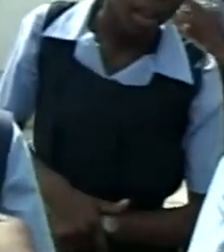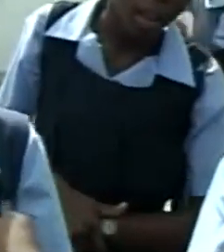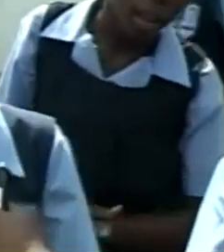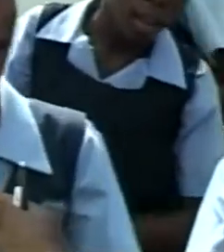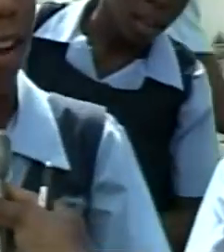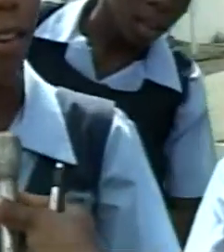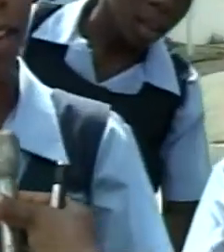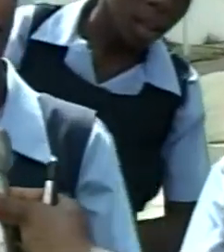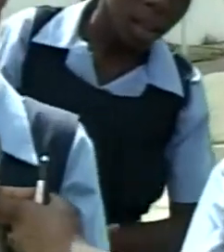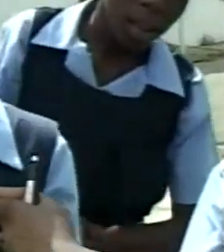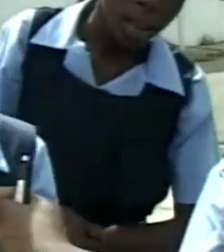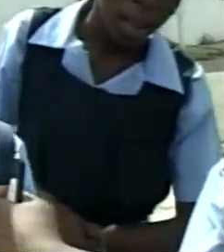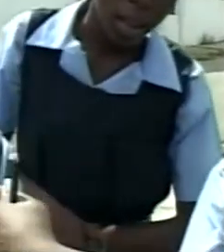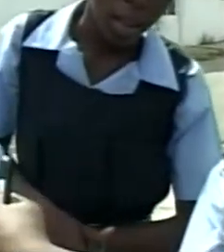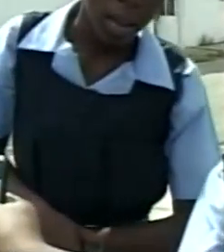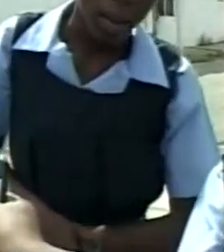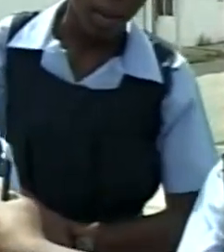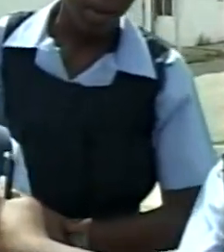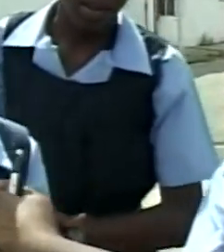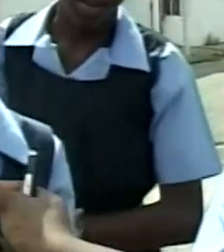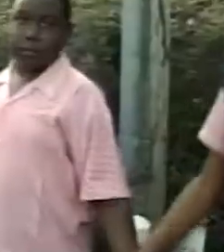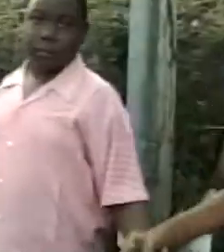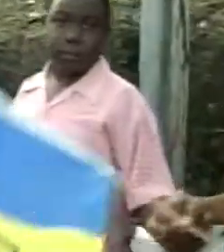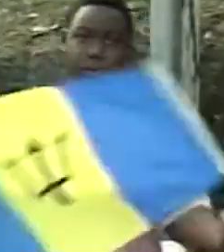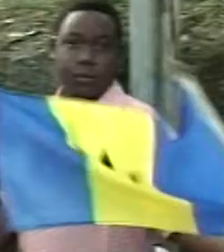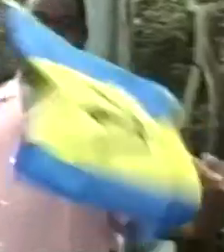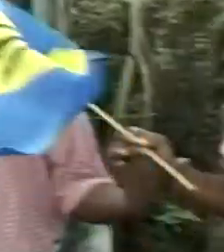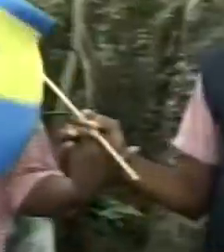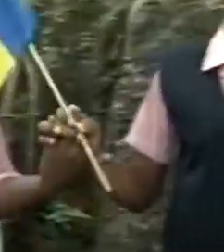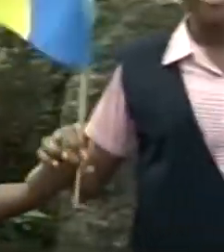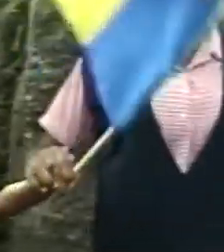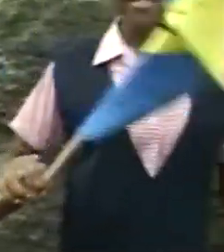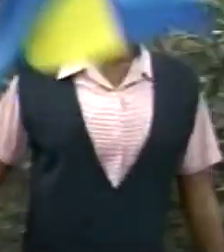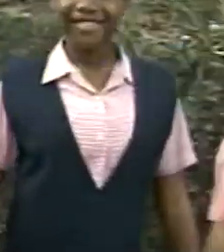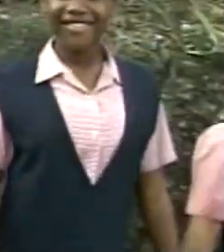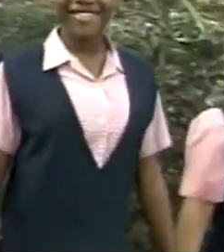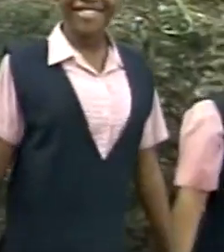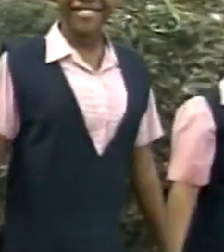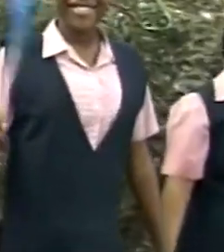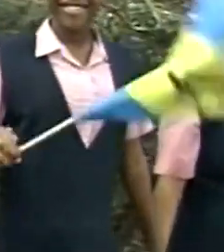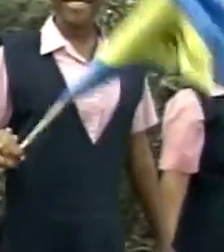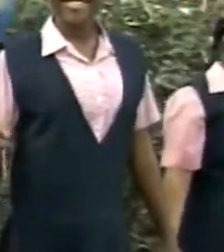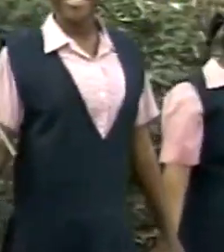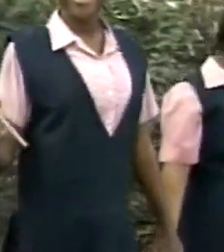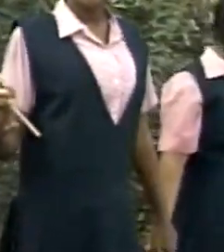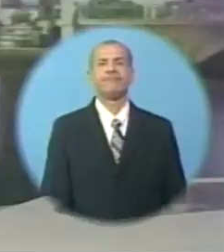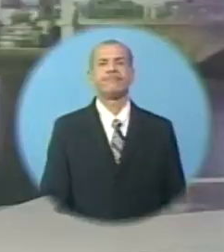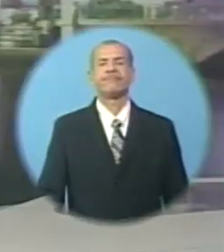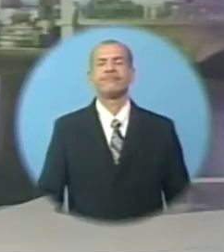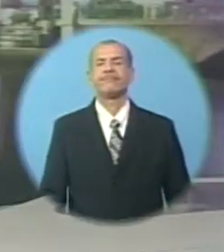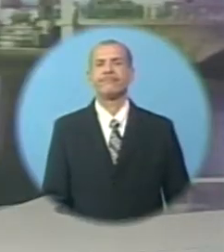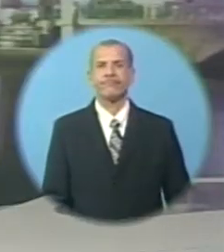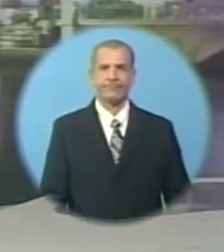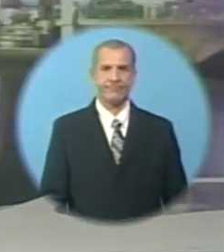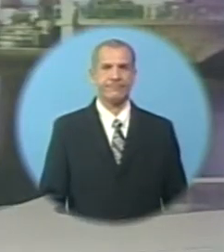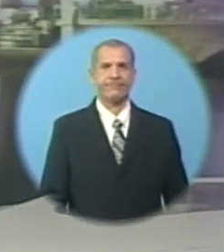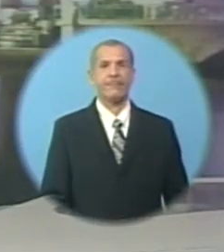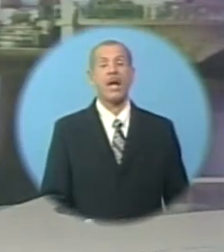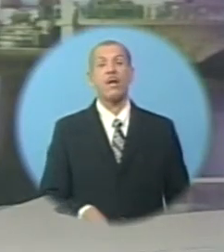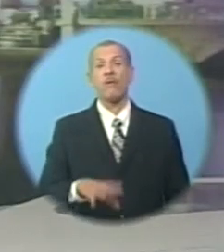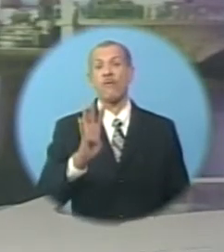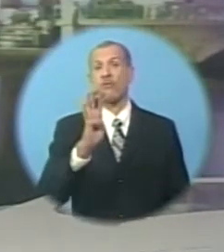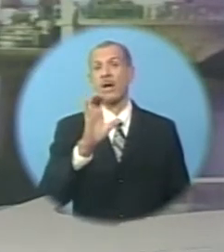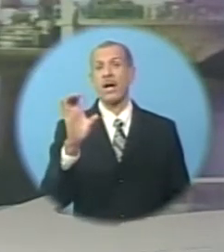our first time out here with all the schools. Shane Jones, CBC News. Well, with